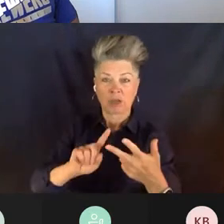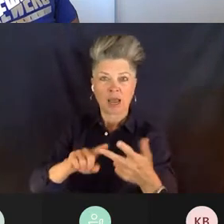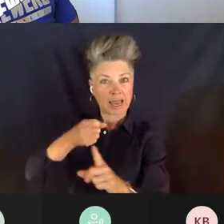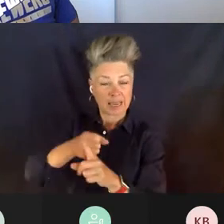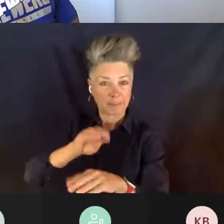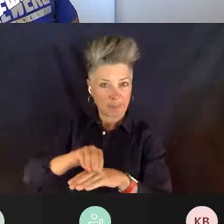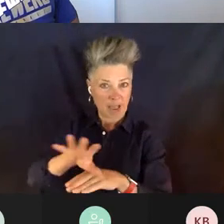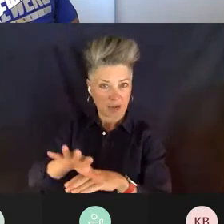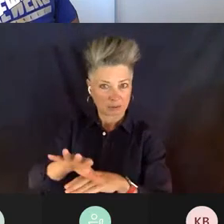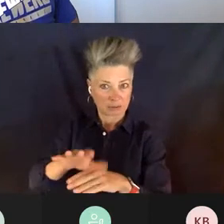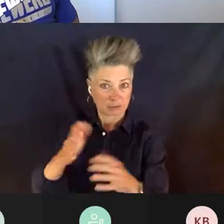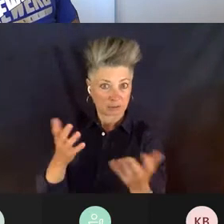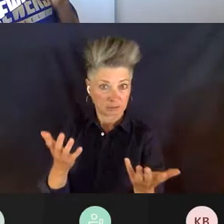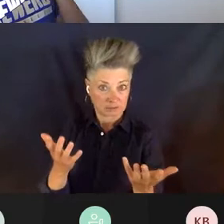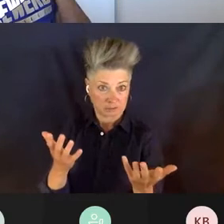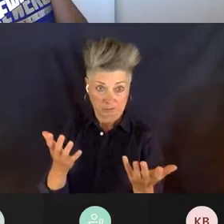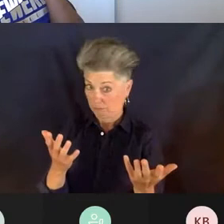have any questions on that?